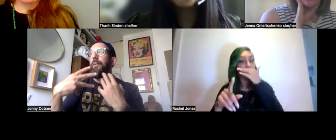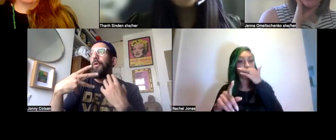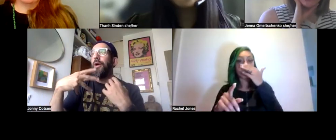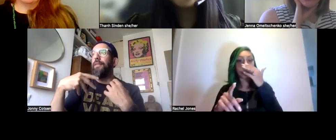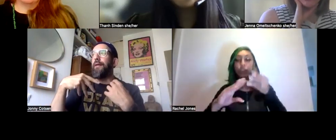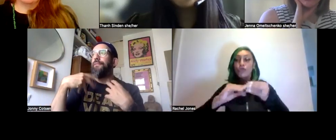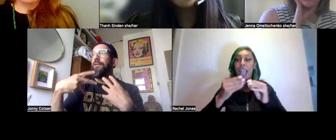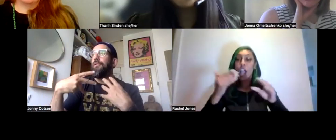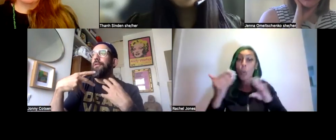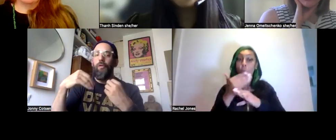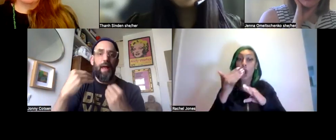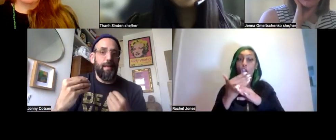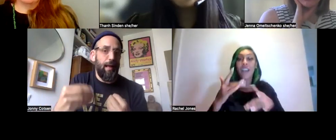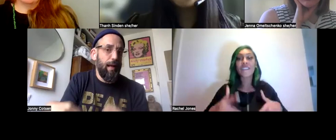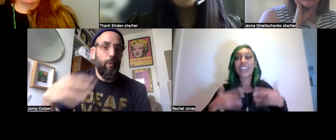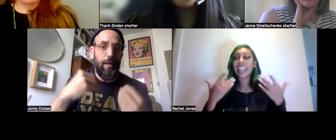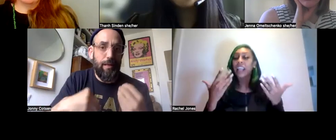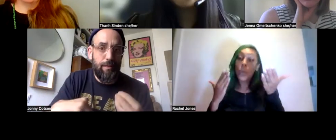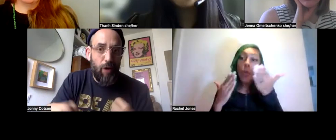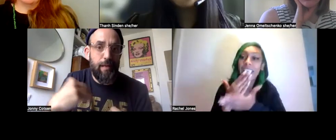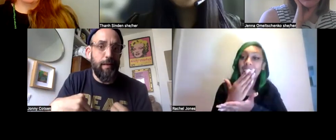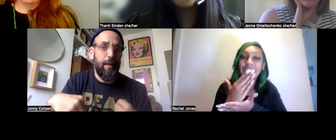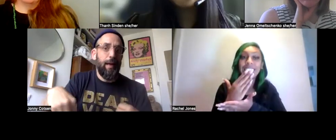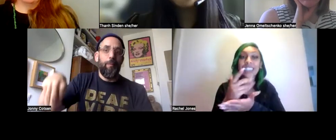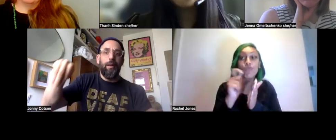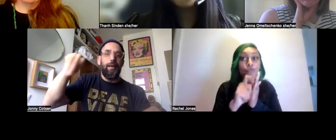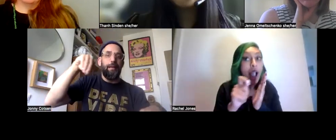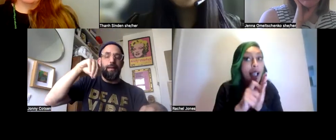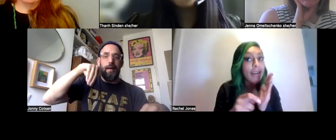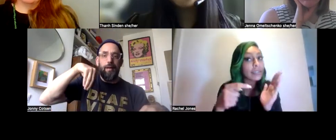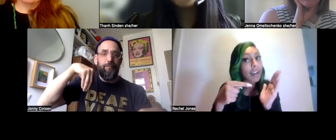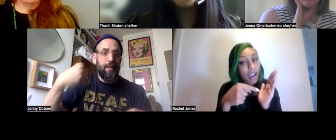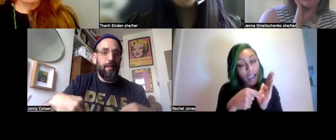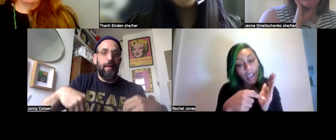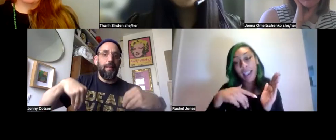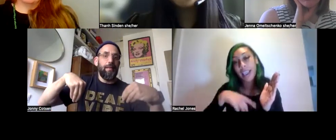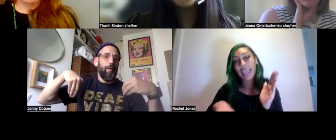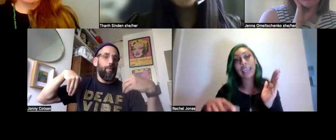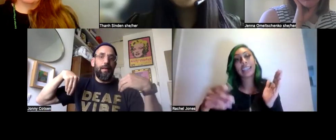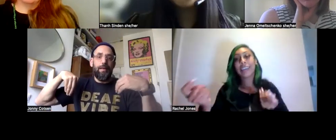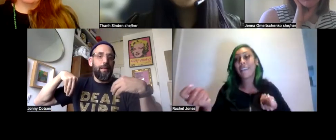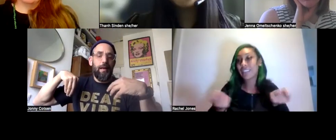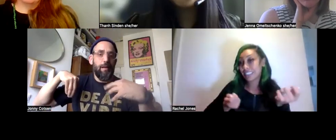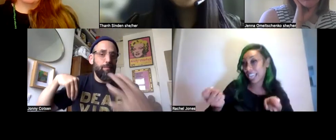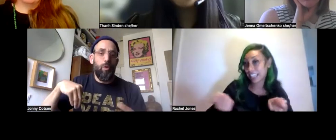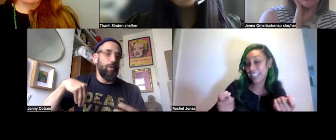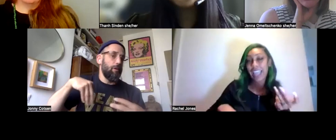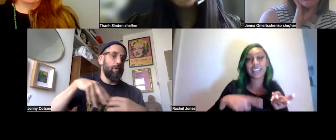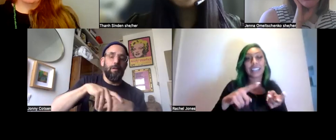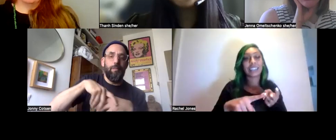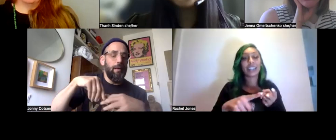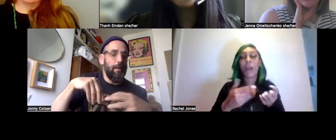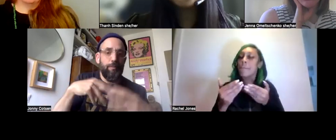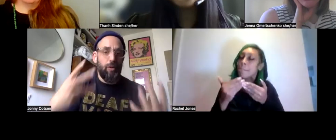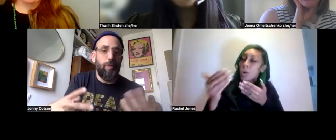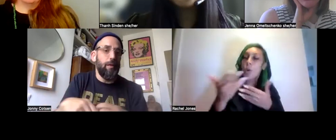in order to create work that feels authentic, we need writers, we need facilitated, we need more